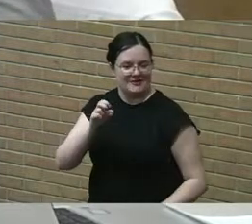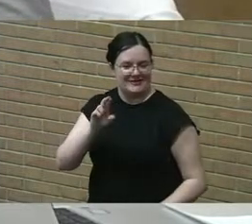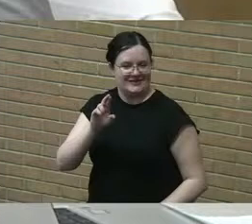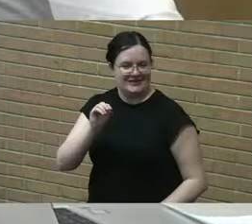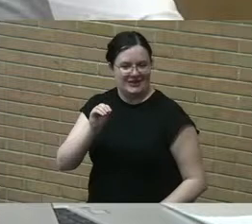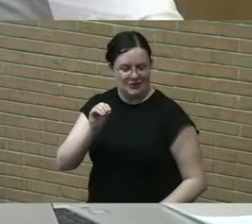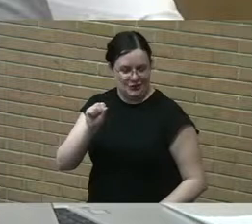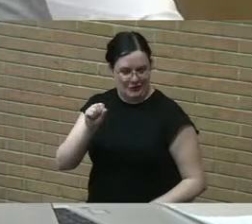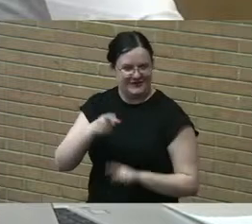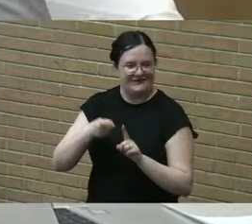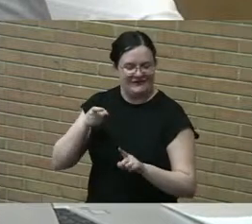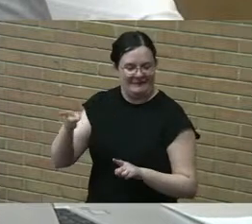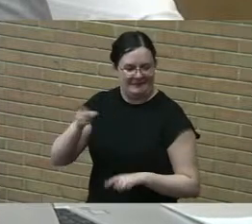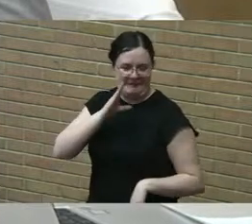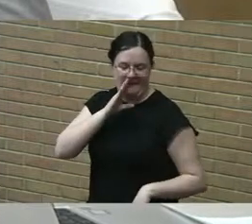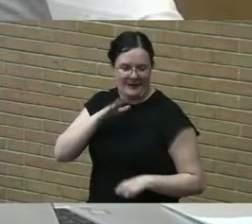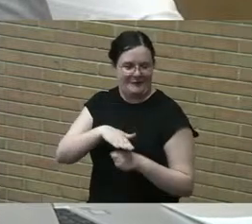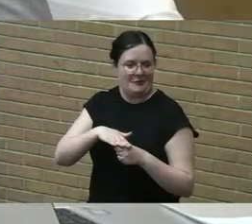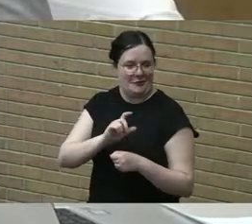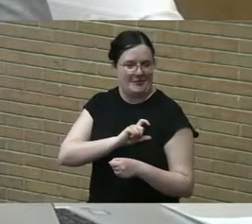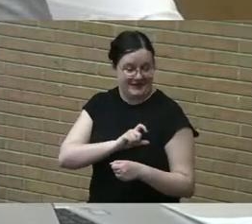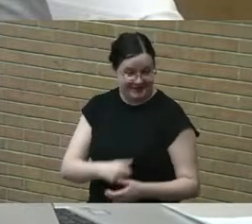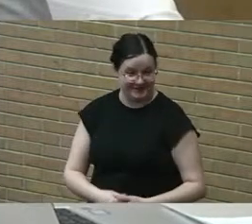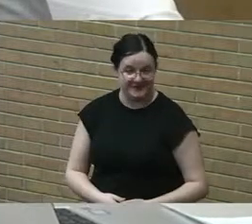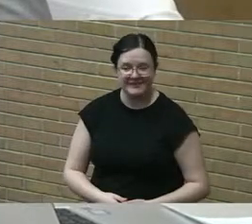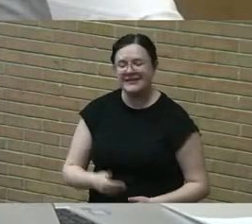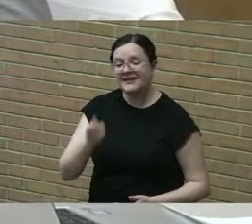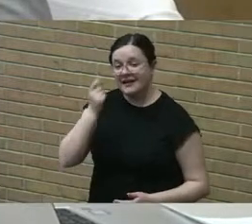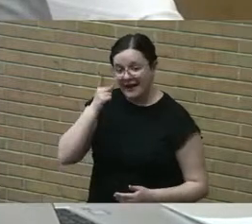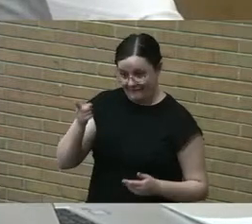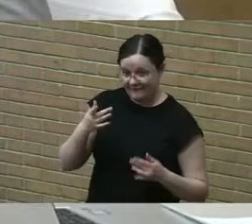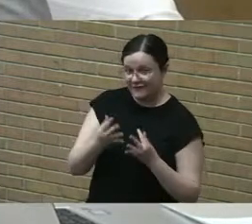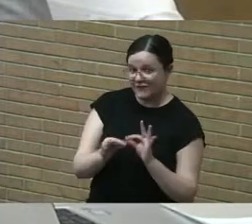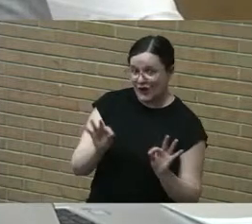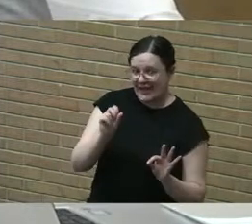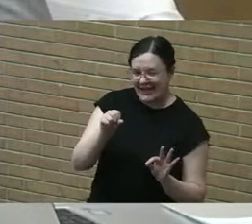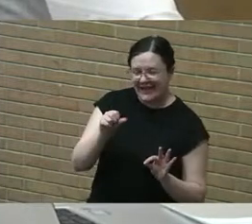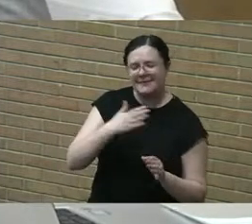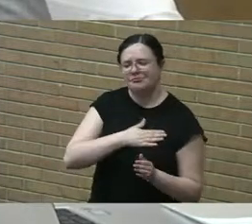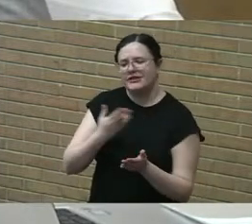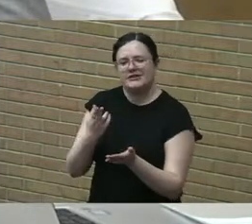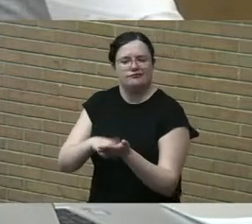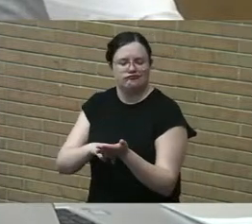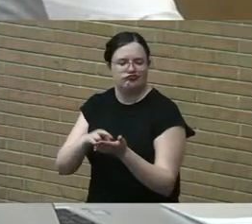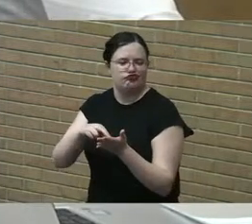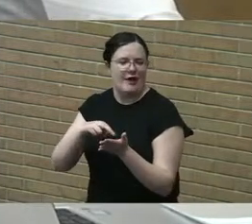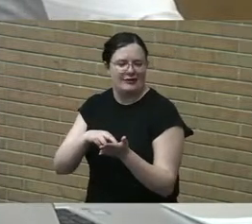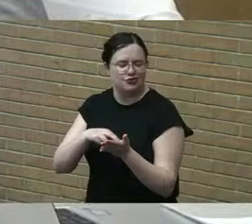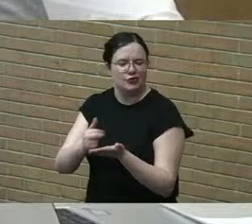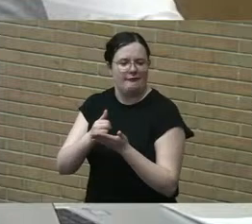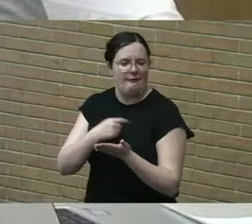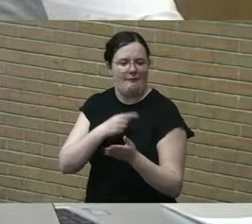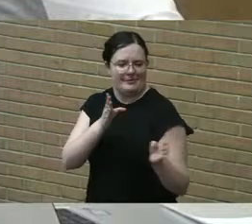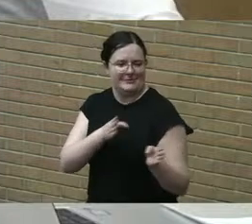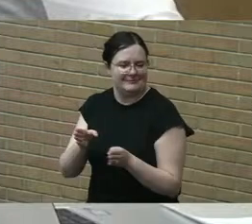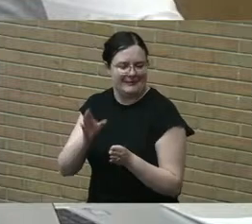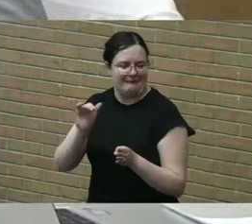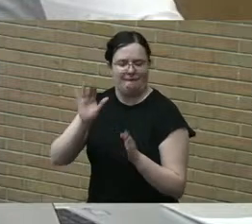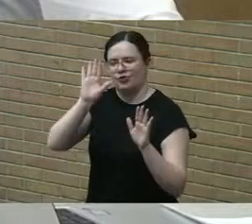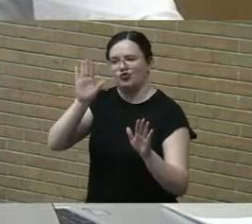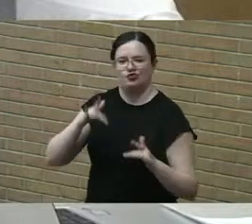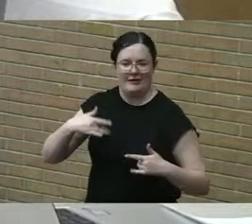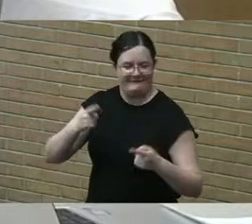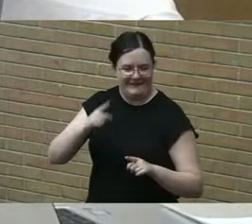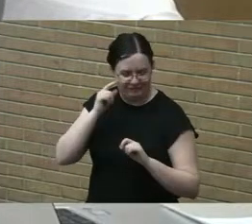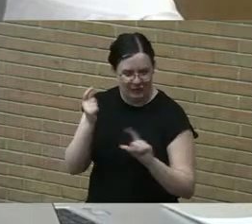Police Department. The event is free, but please do register to help us plan for a great event for all, and